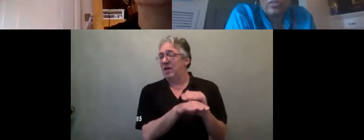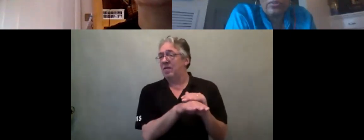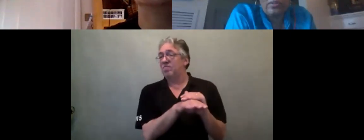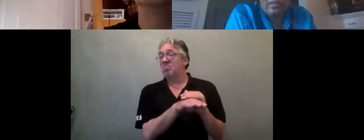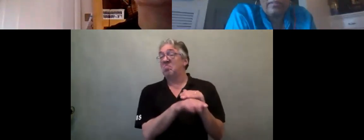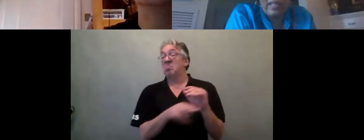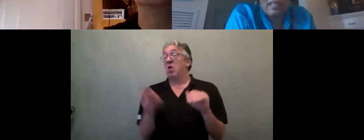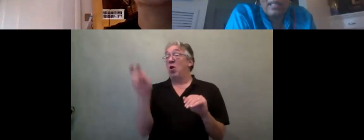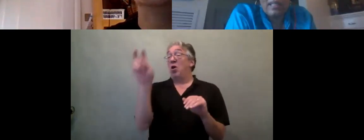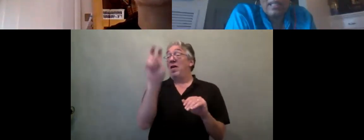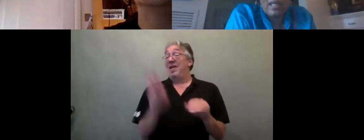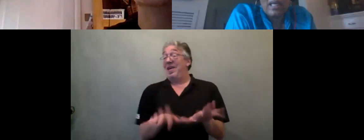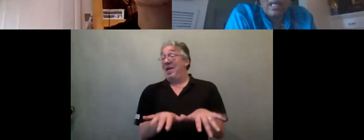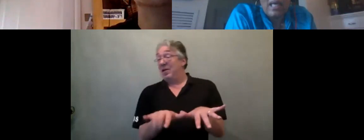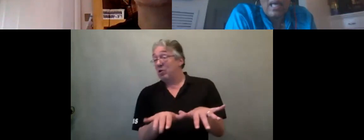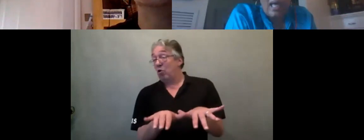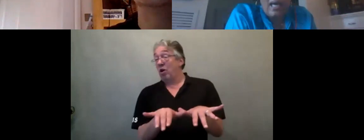and digital devices.